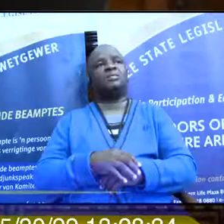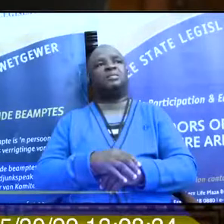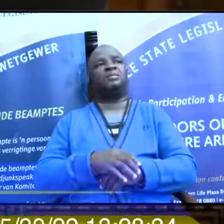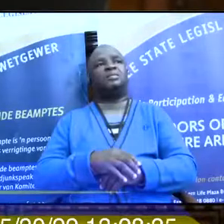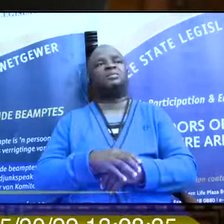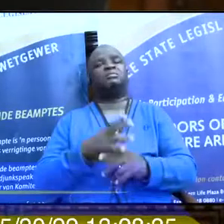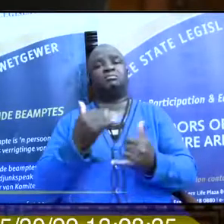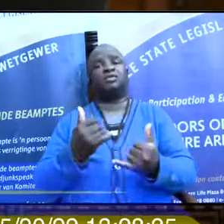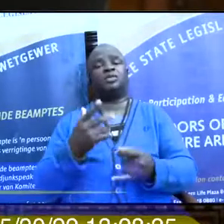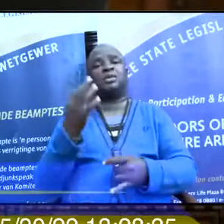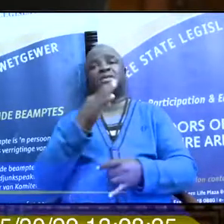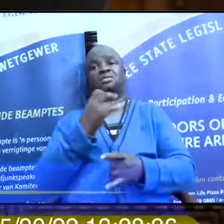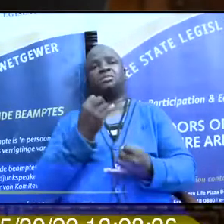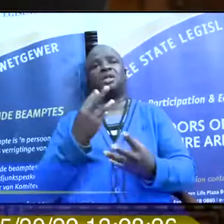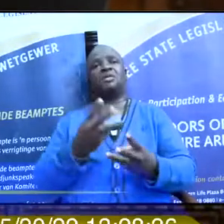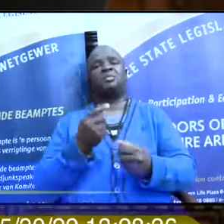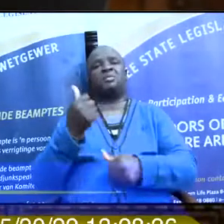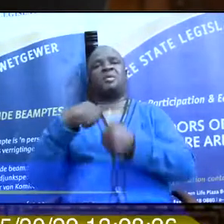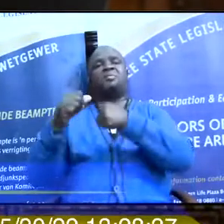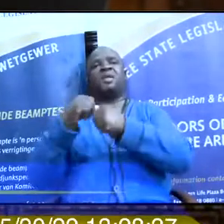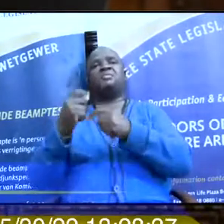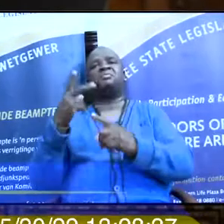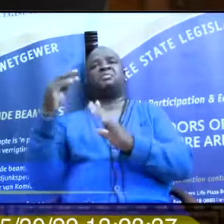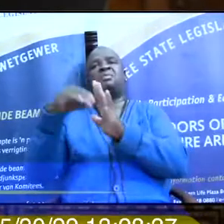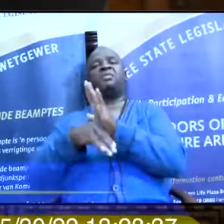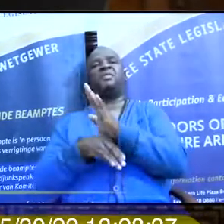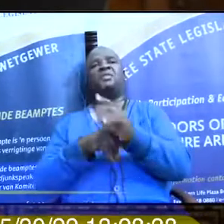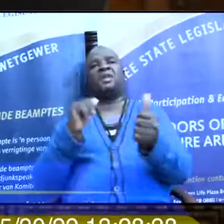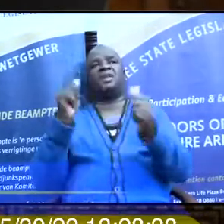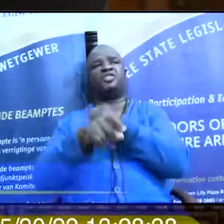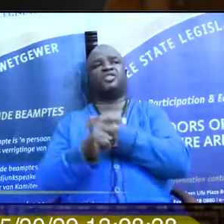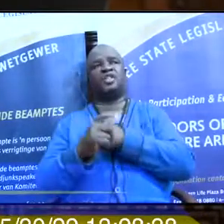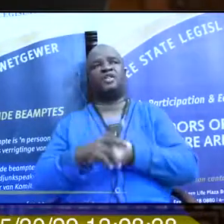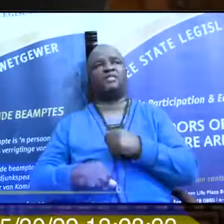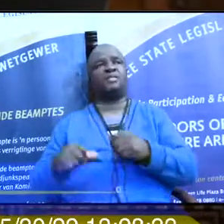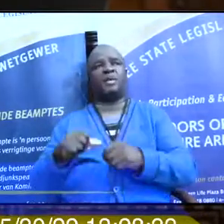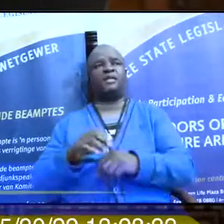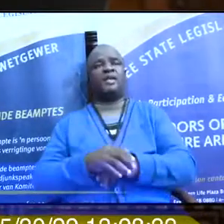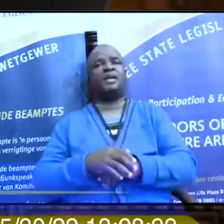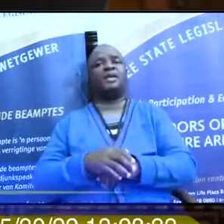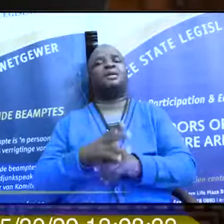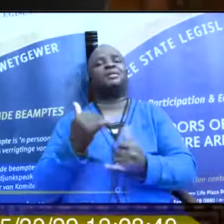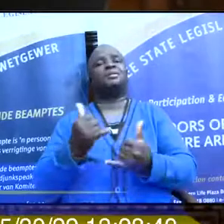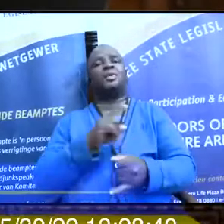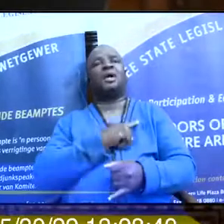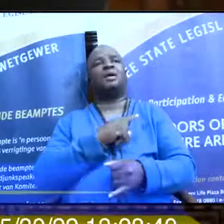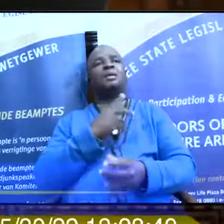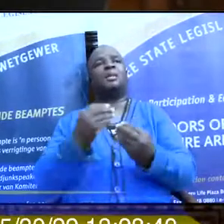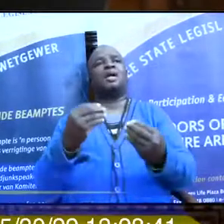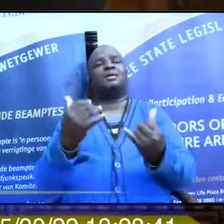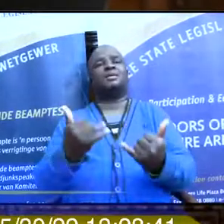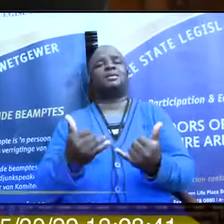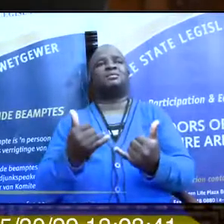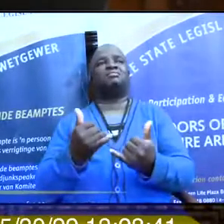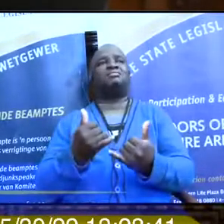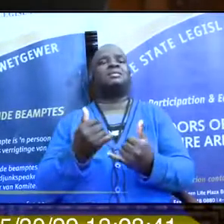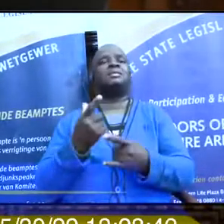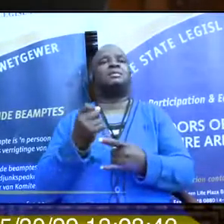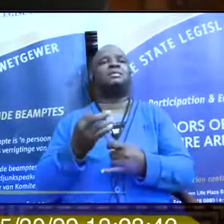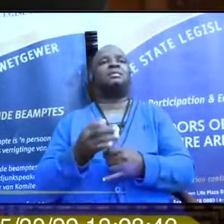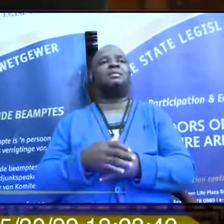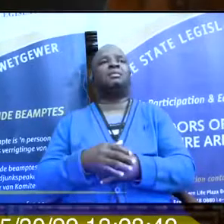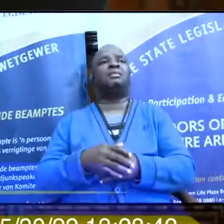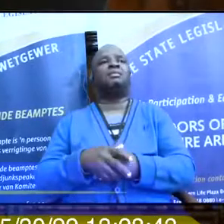degeneration that is happening in in our country it's because these kids are no longer spending